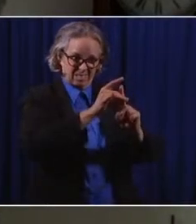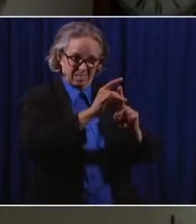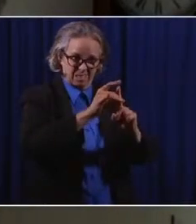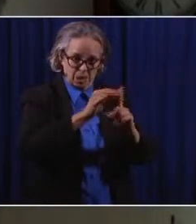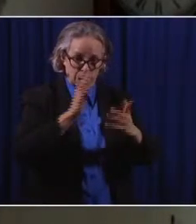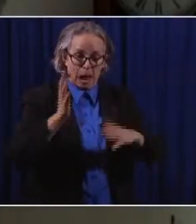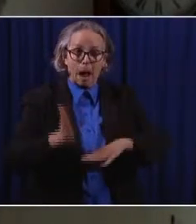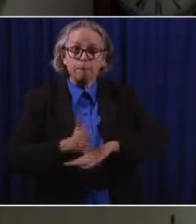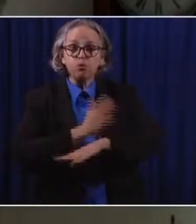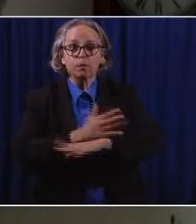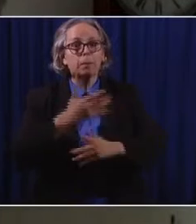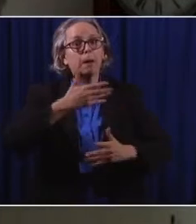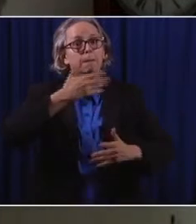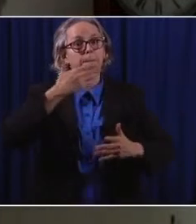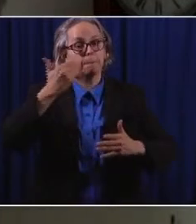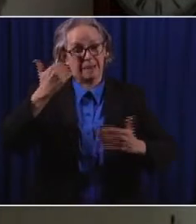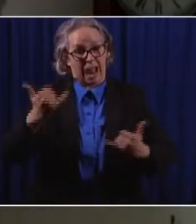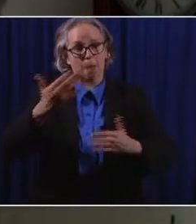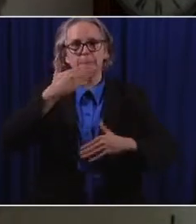the same time,